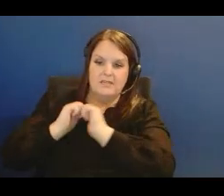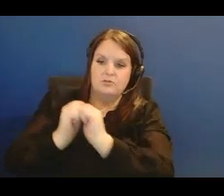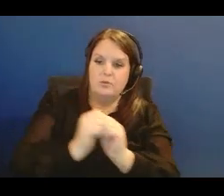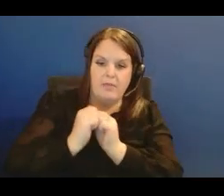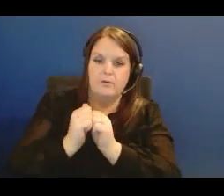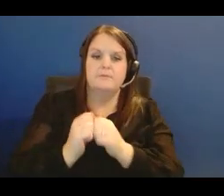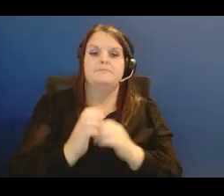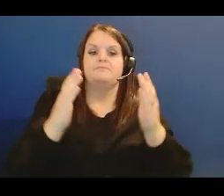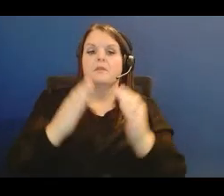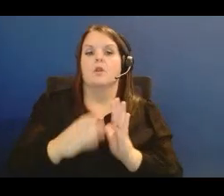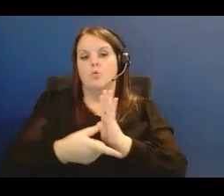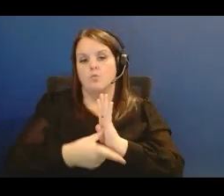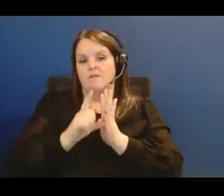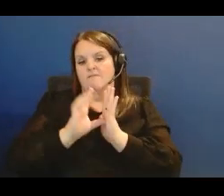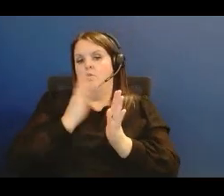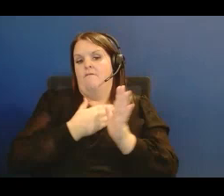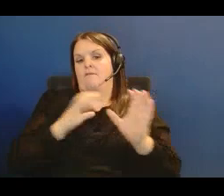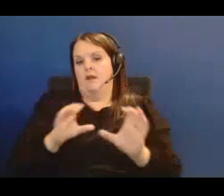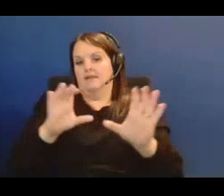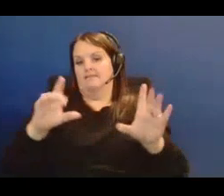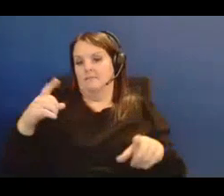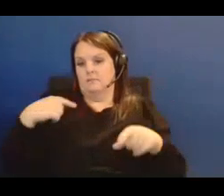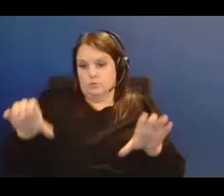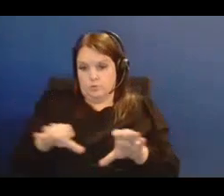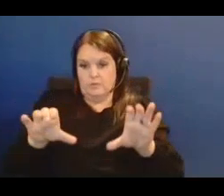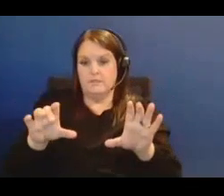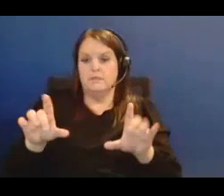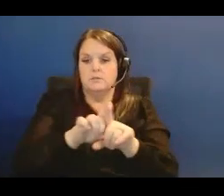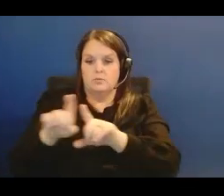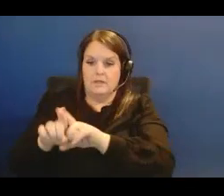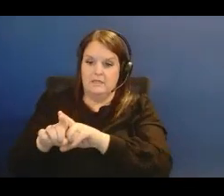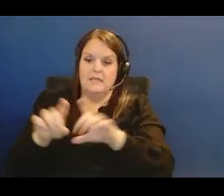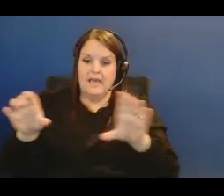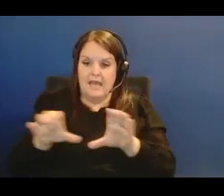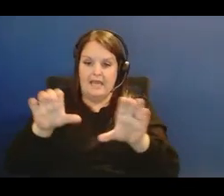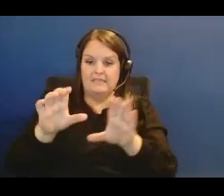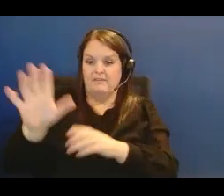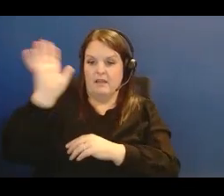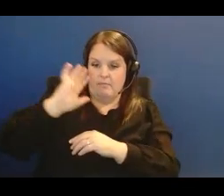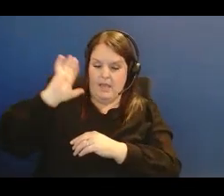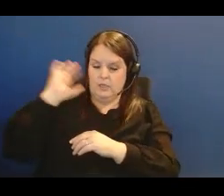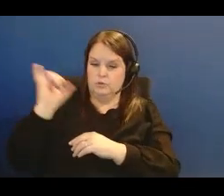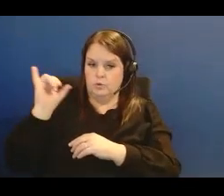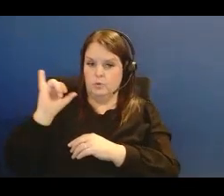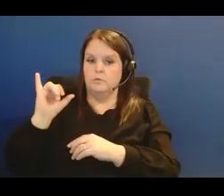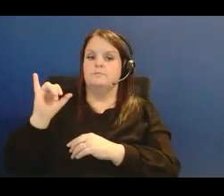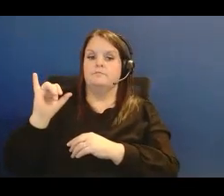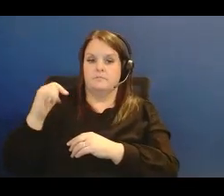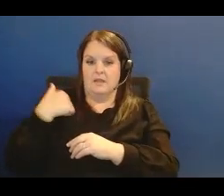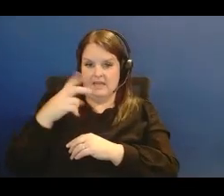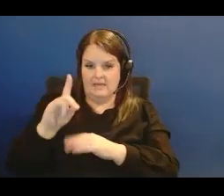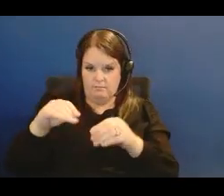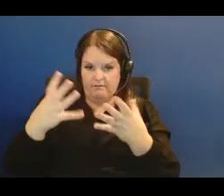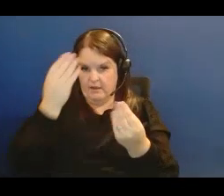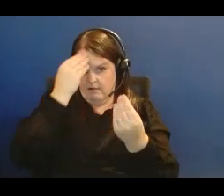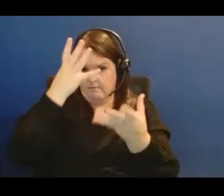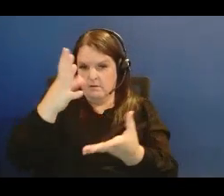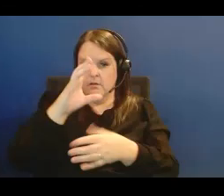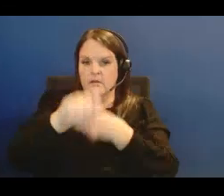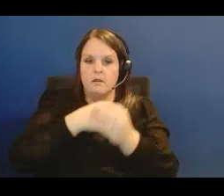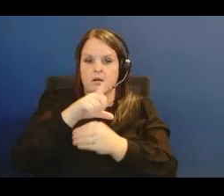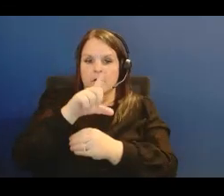A review of our activities that we will be doing, as well as activities in the past. I provided input into the